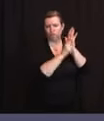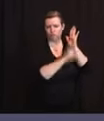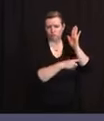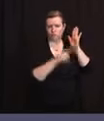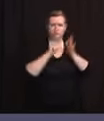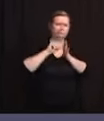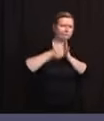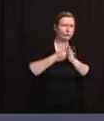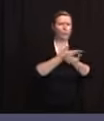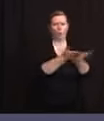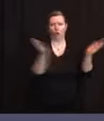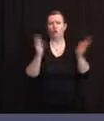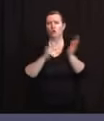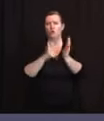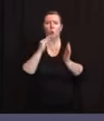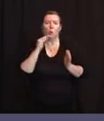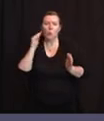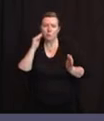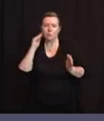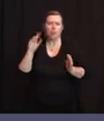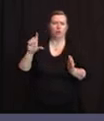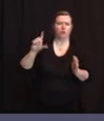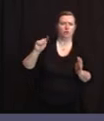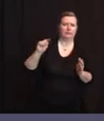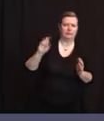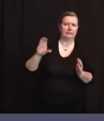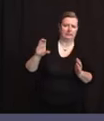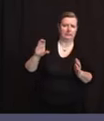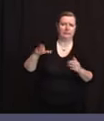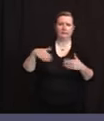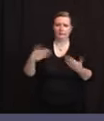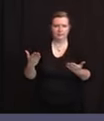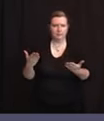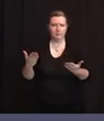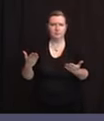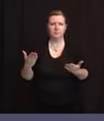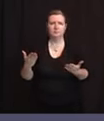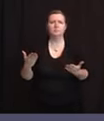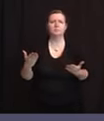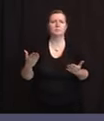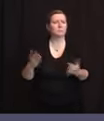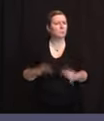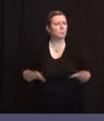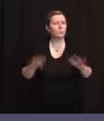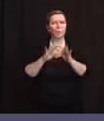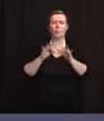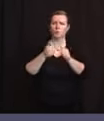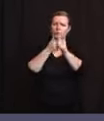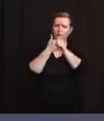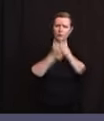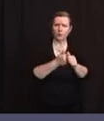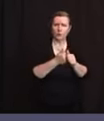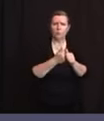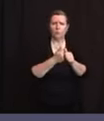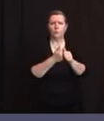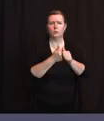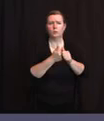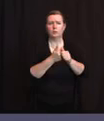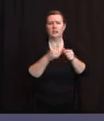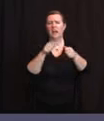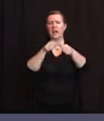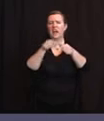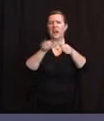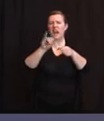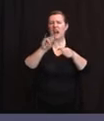long-term care facilities the importance of their infection prevention response plans during